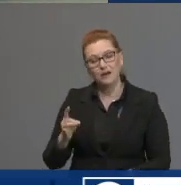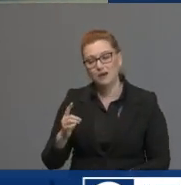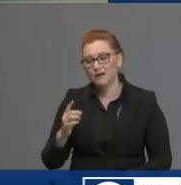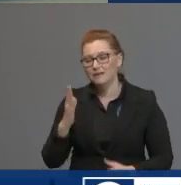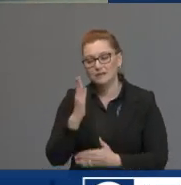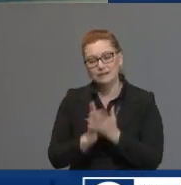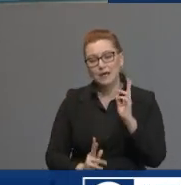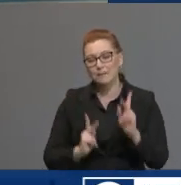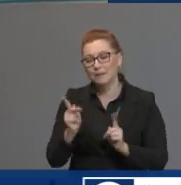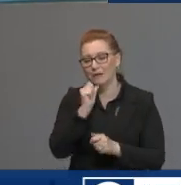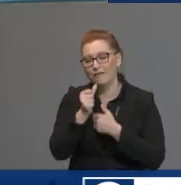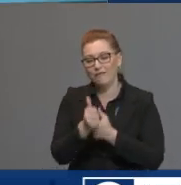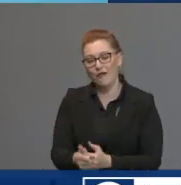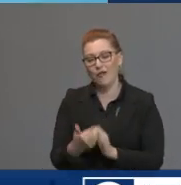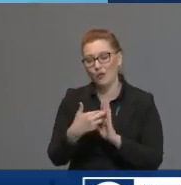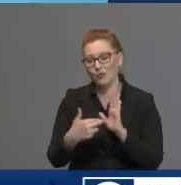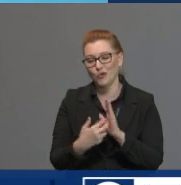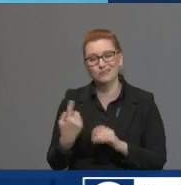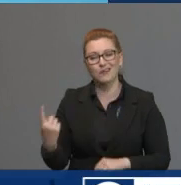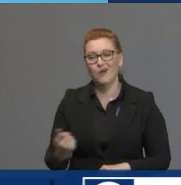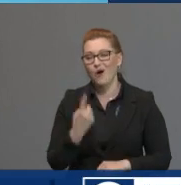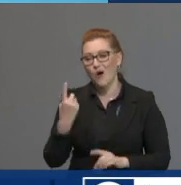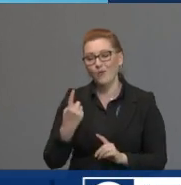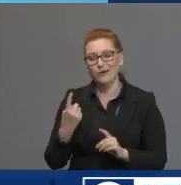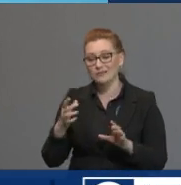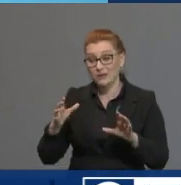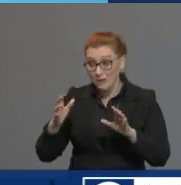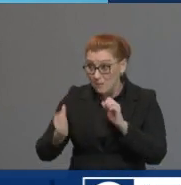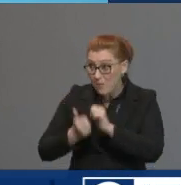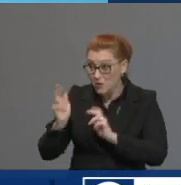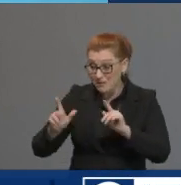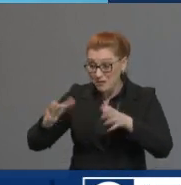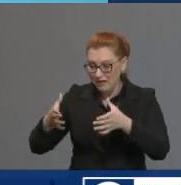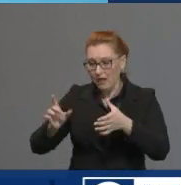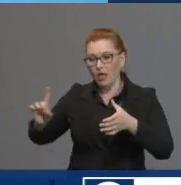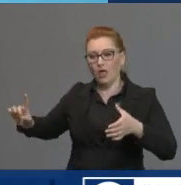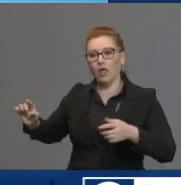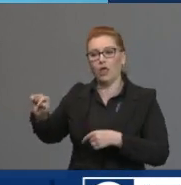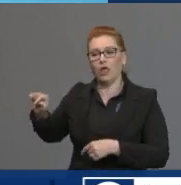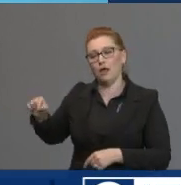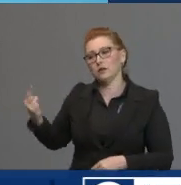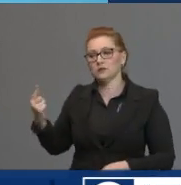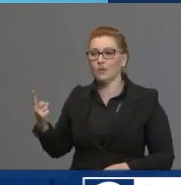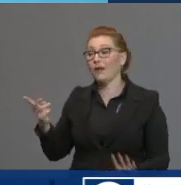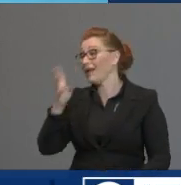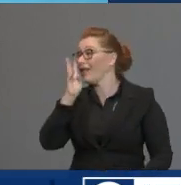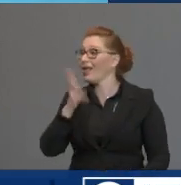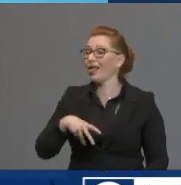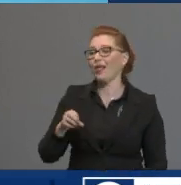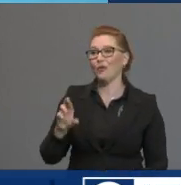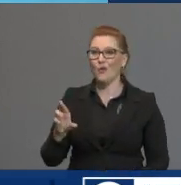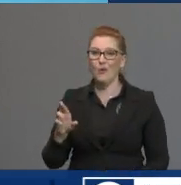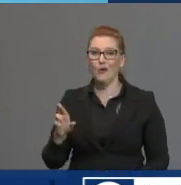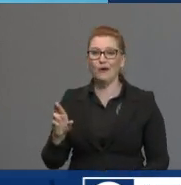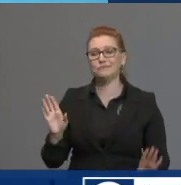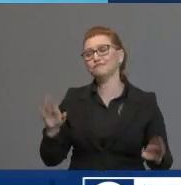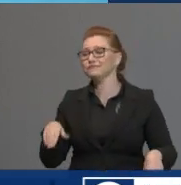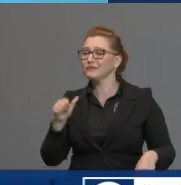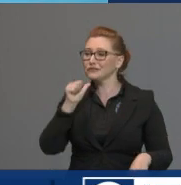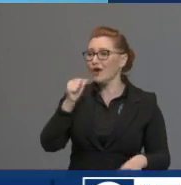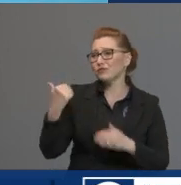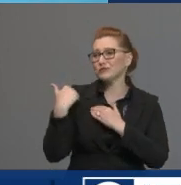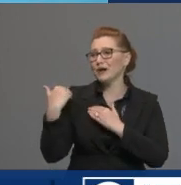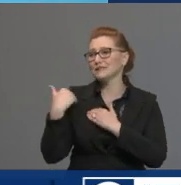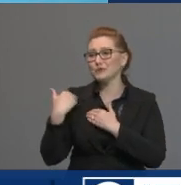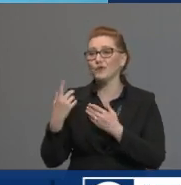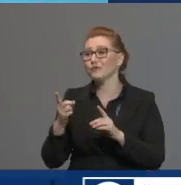be an outlier. There's always going to be someone who's more focused on themselves or not thinking through what's in the best interest